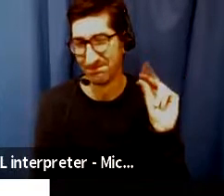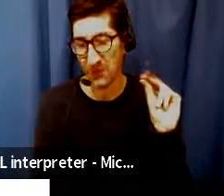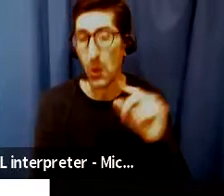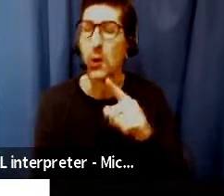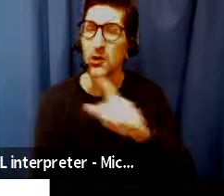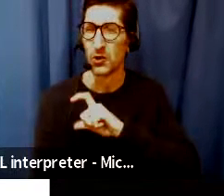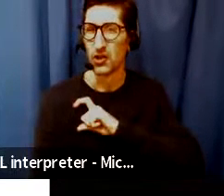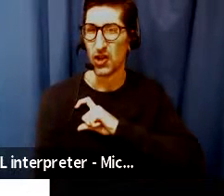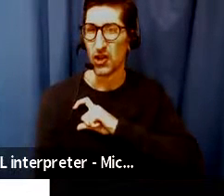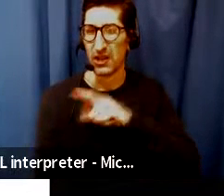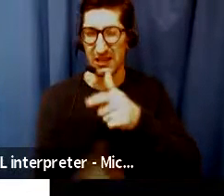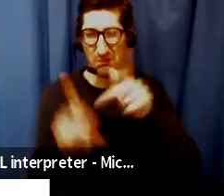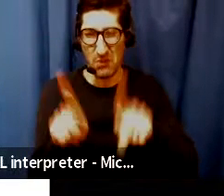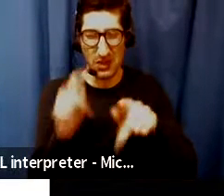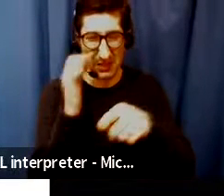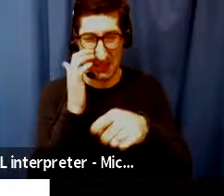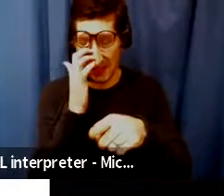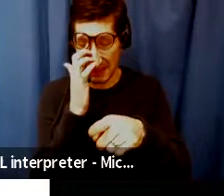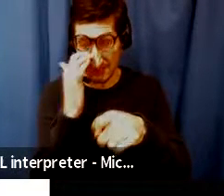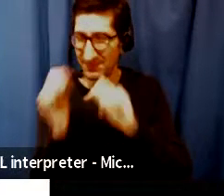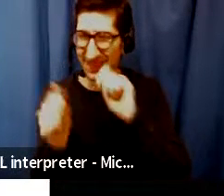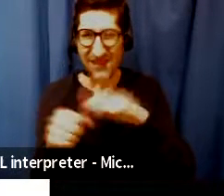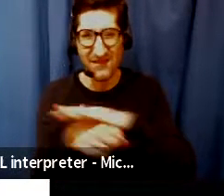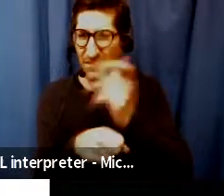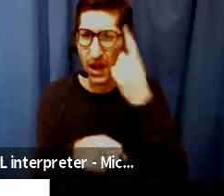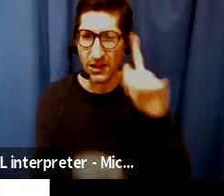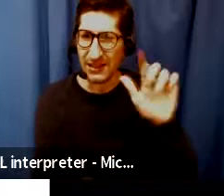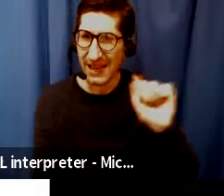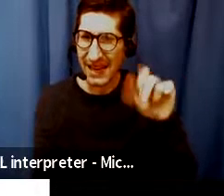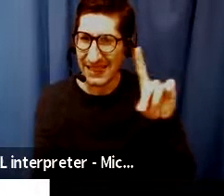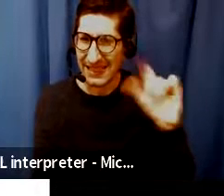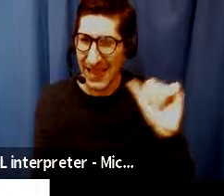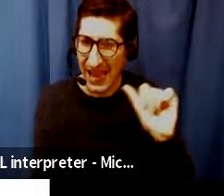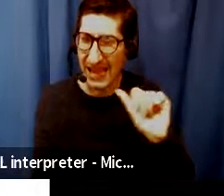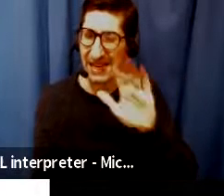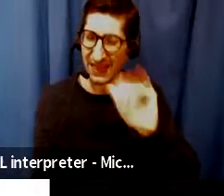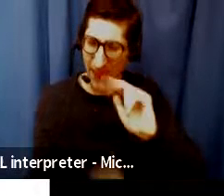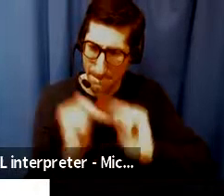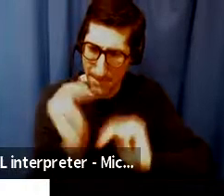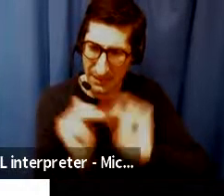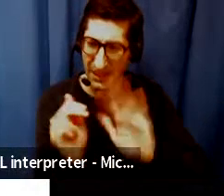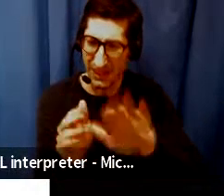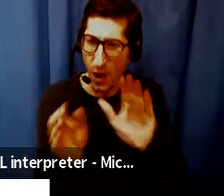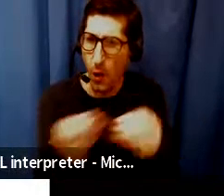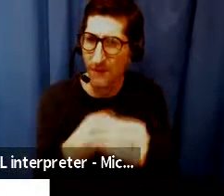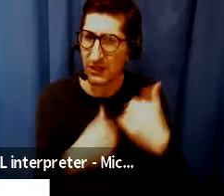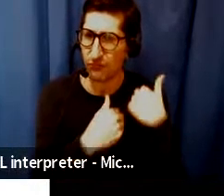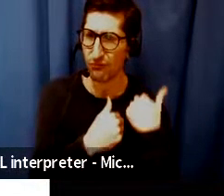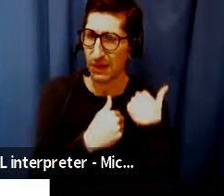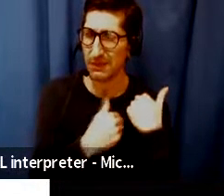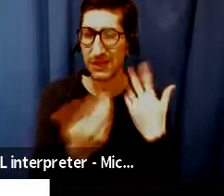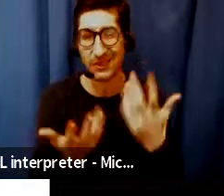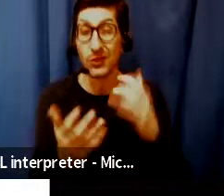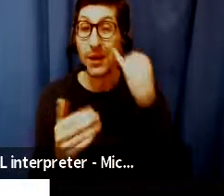healthcare provider's obligations. So it's really important that anybody who's interacting with the public,